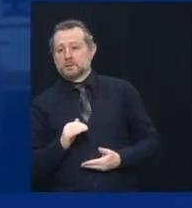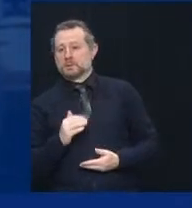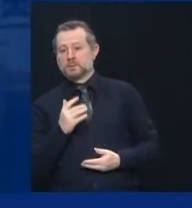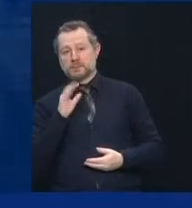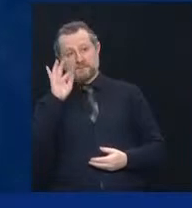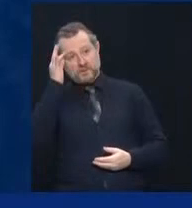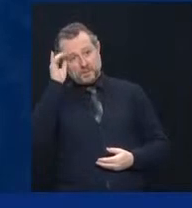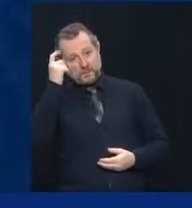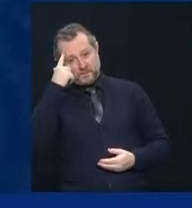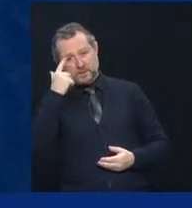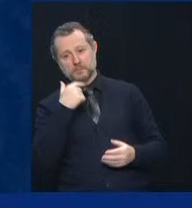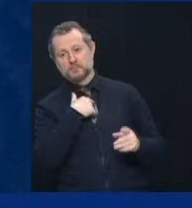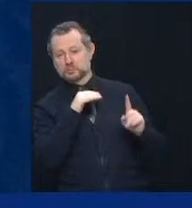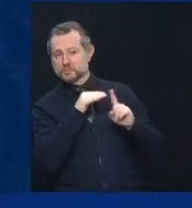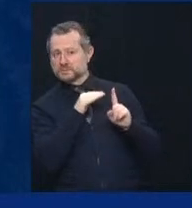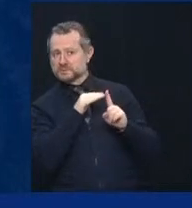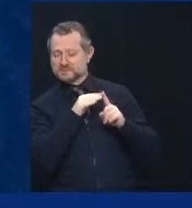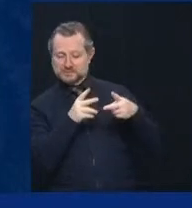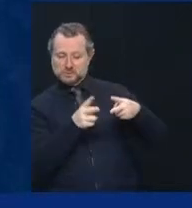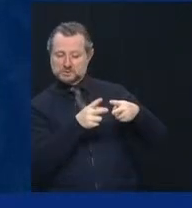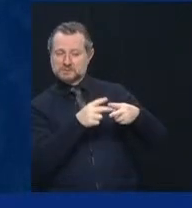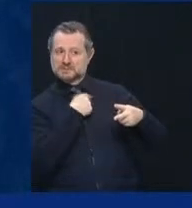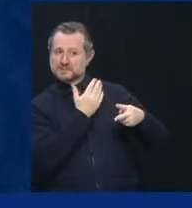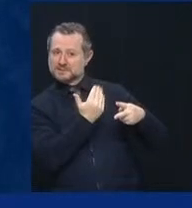of those 2 things, I can assure you.